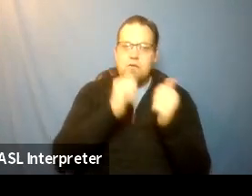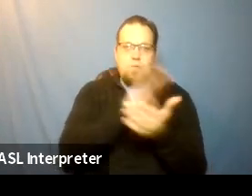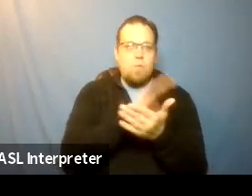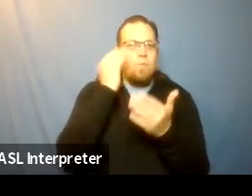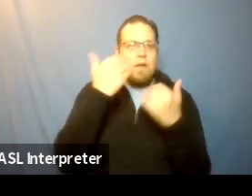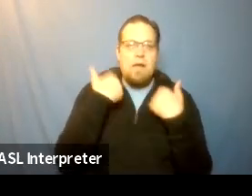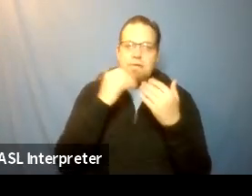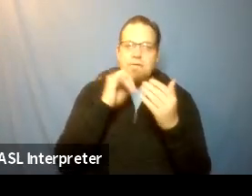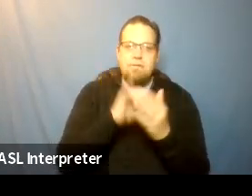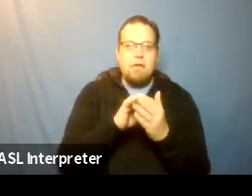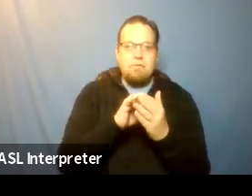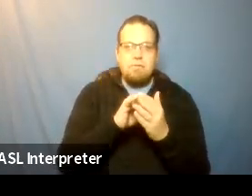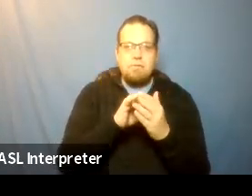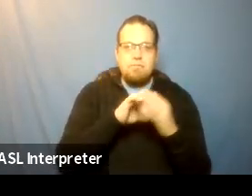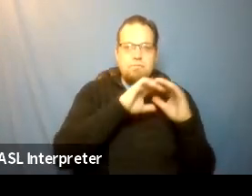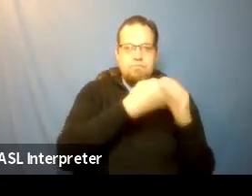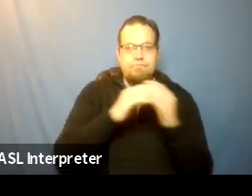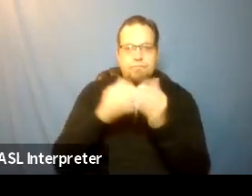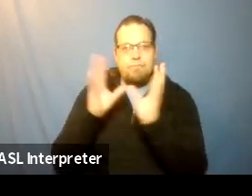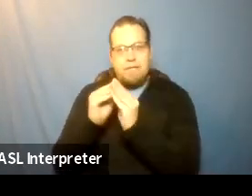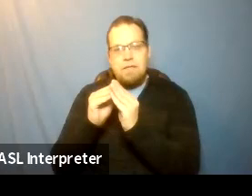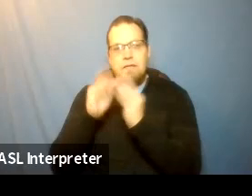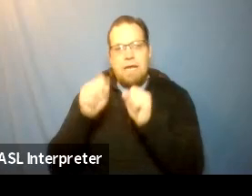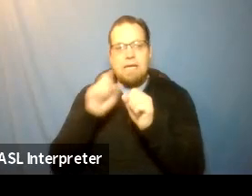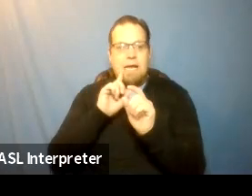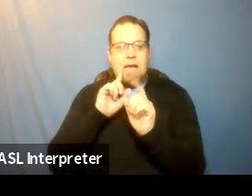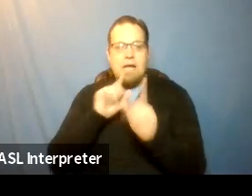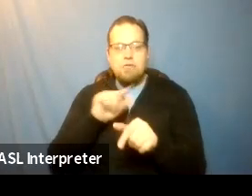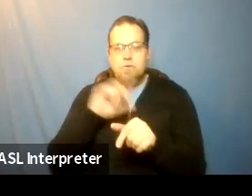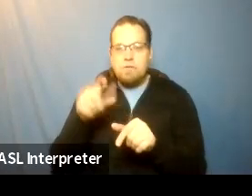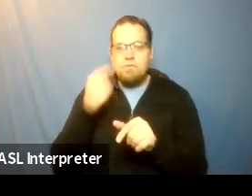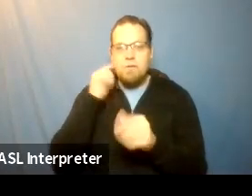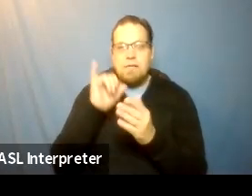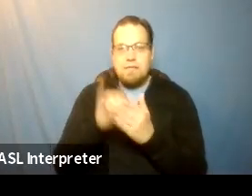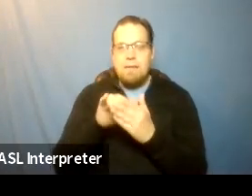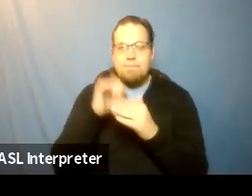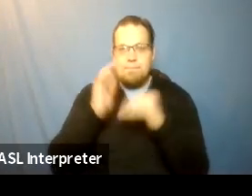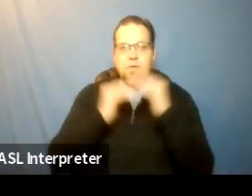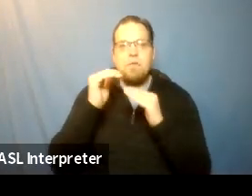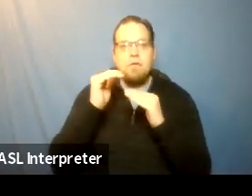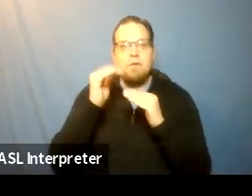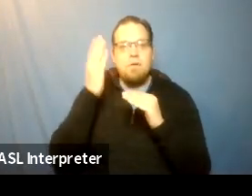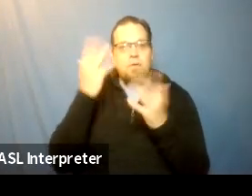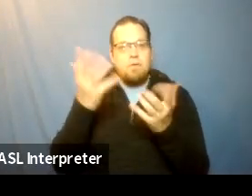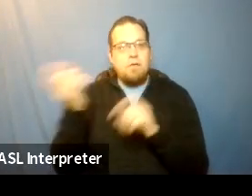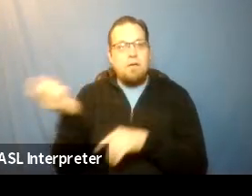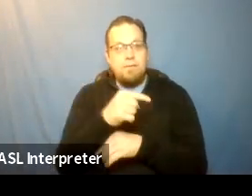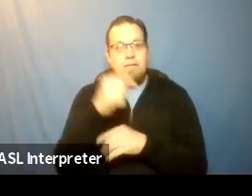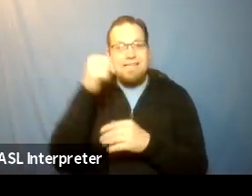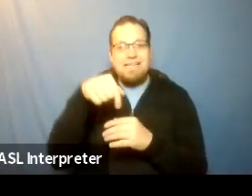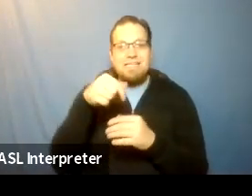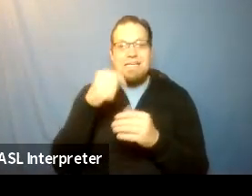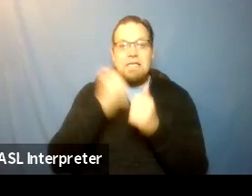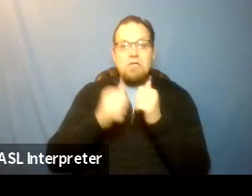answer questions specific to that building. You know, a good example of why you want to attend this is that each school has a